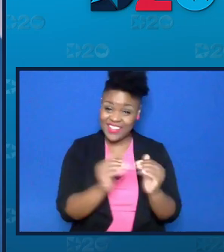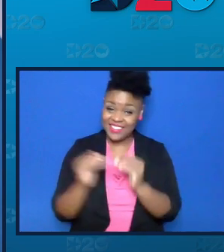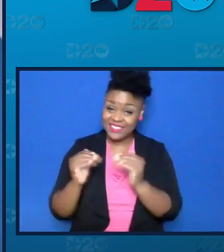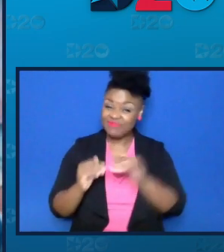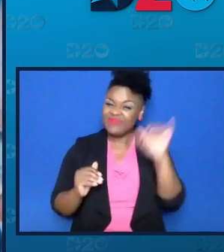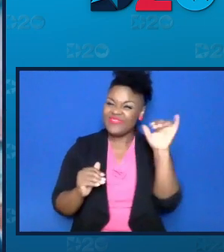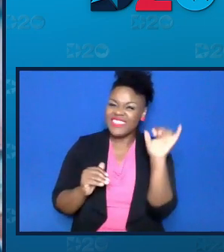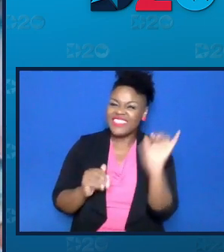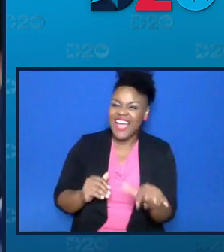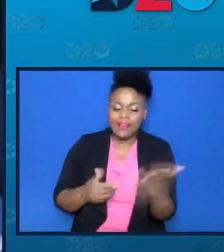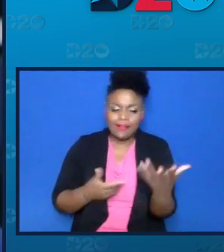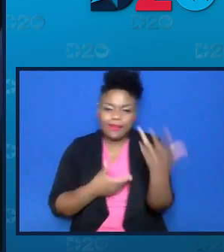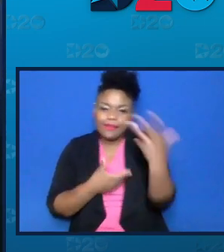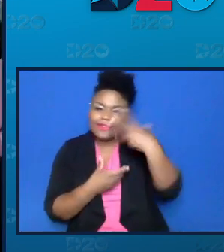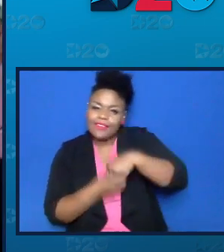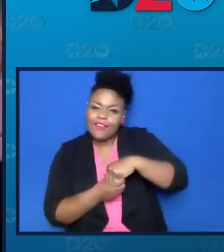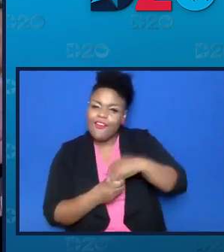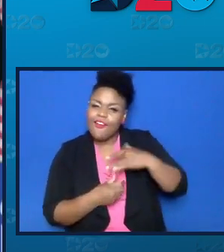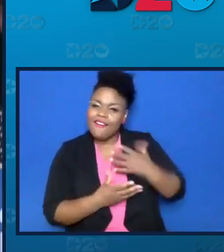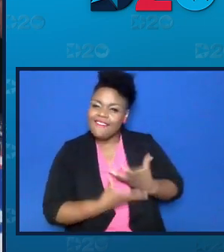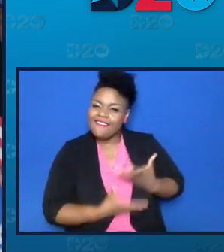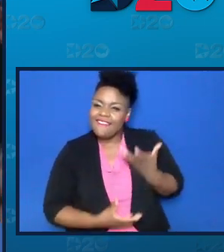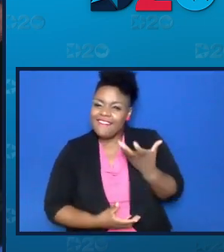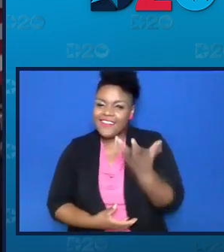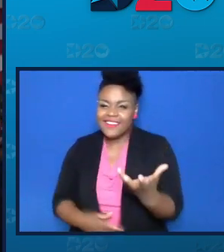of this country.